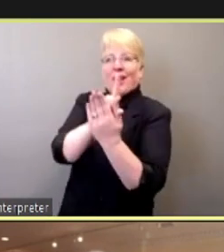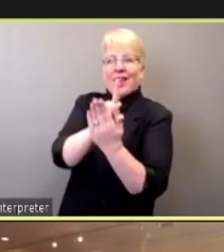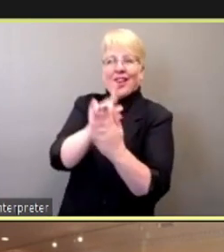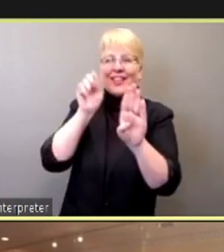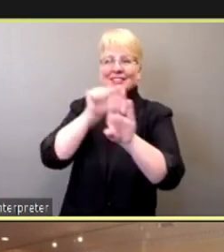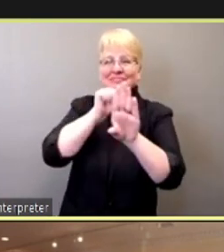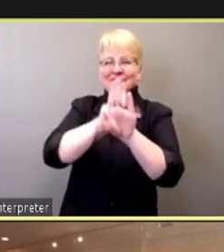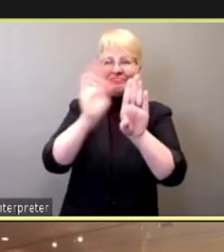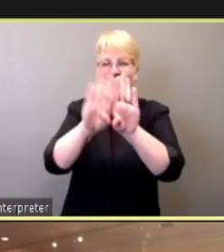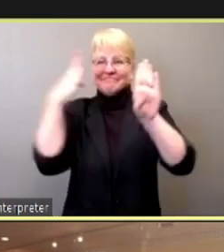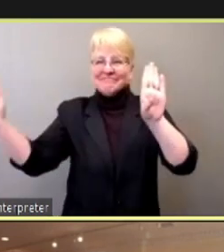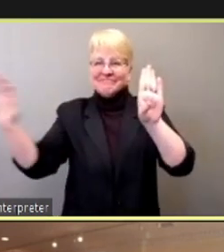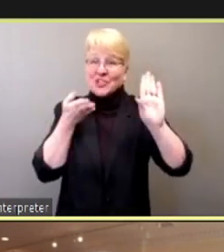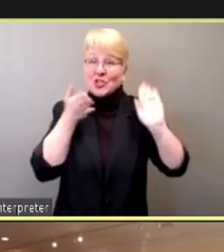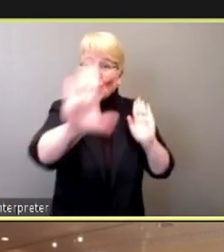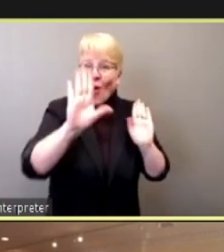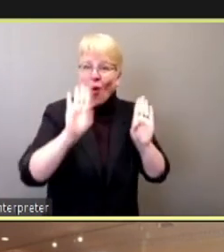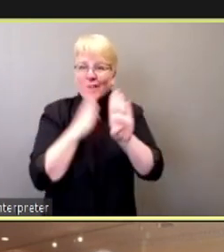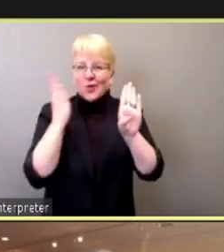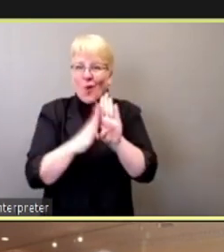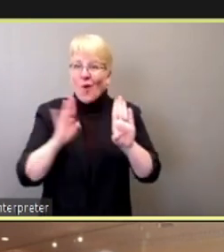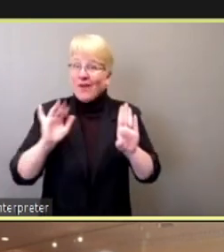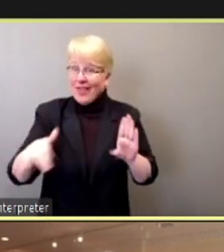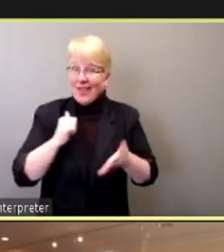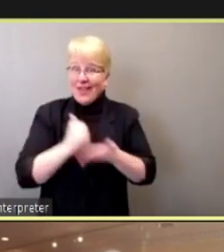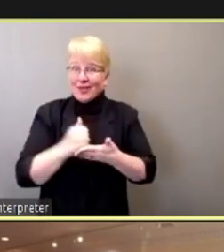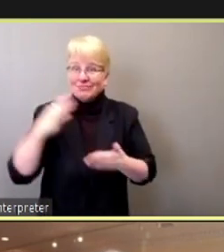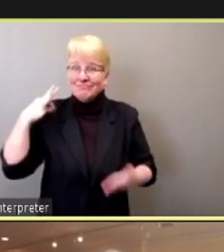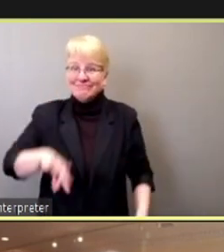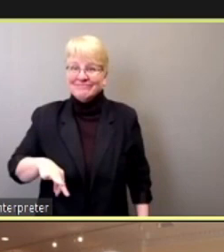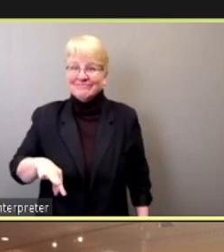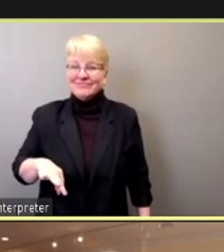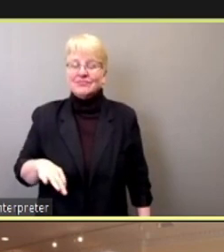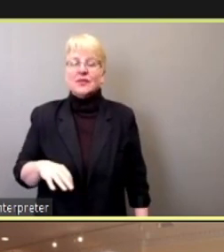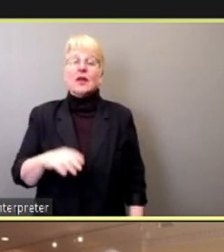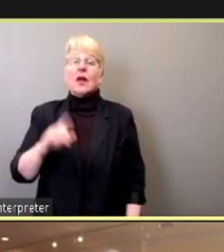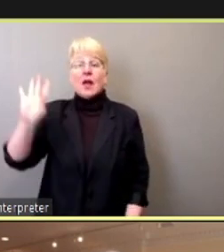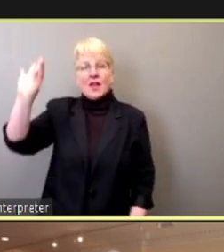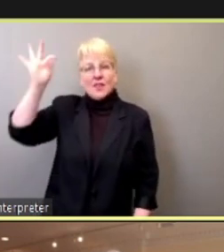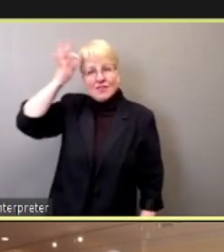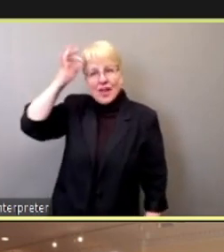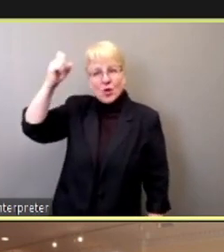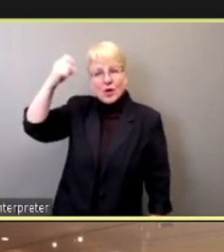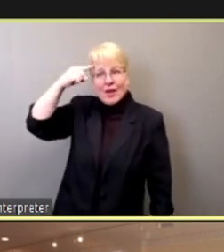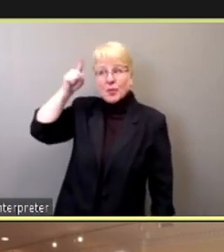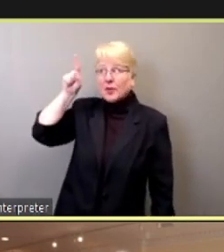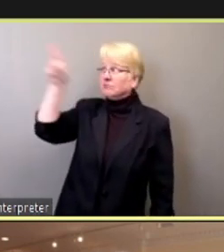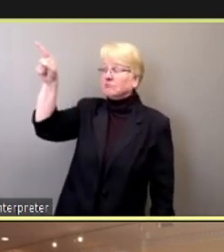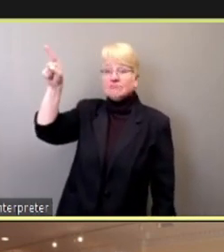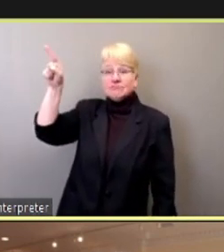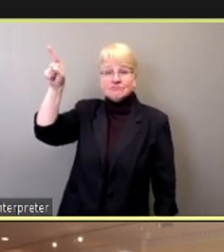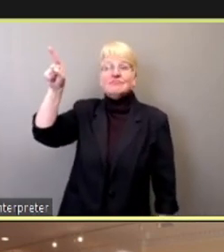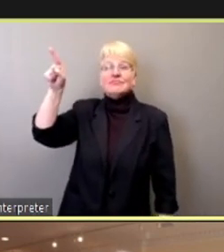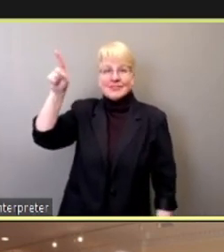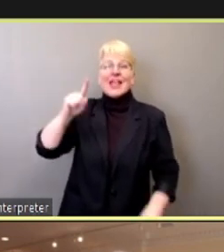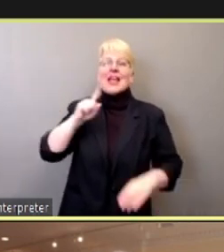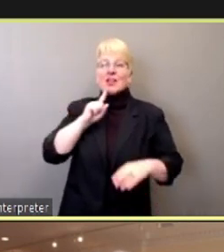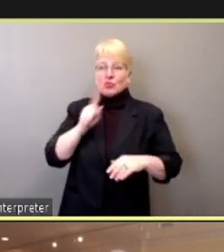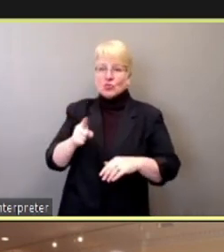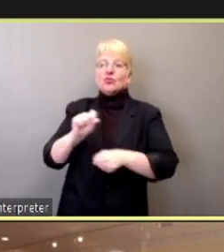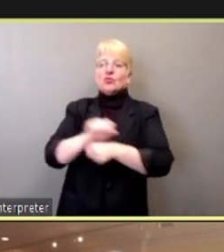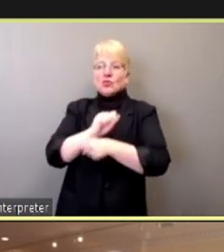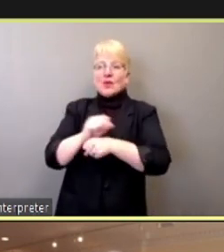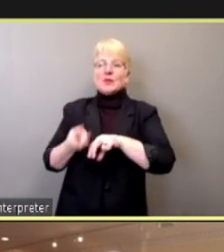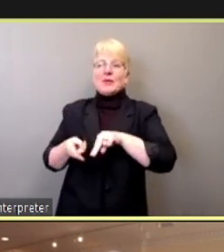really helpful. But the most important thing, and I want to point out that the federal government has been increasing the